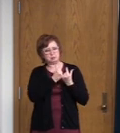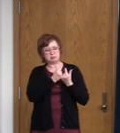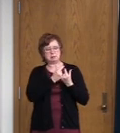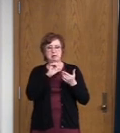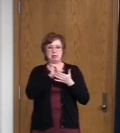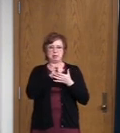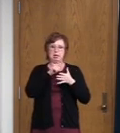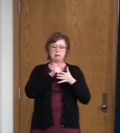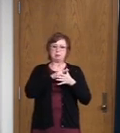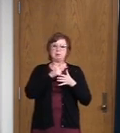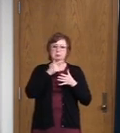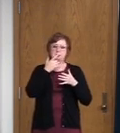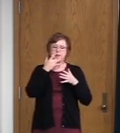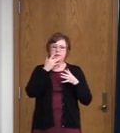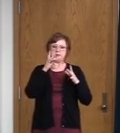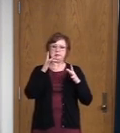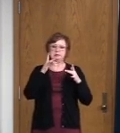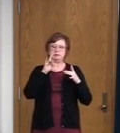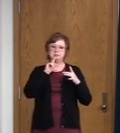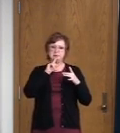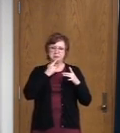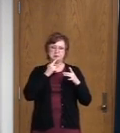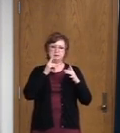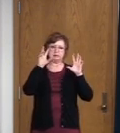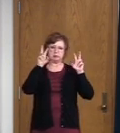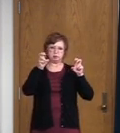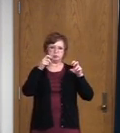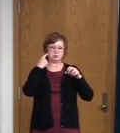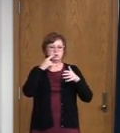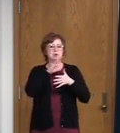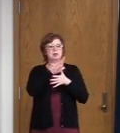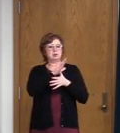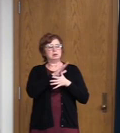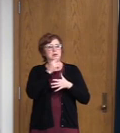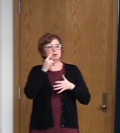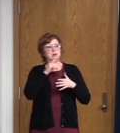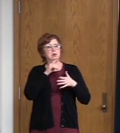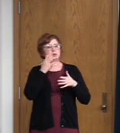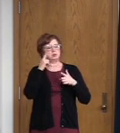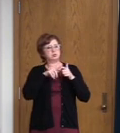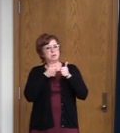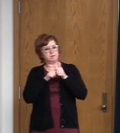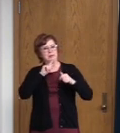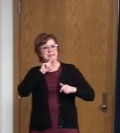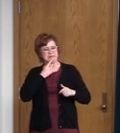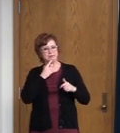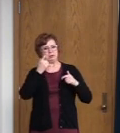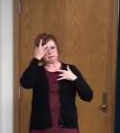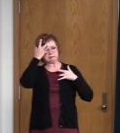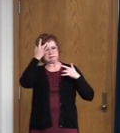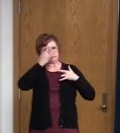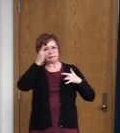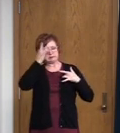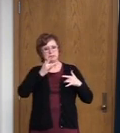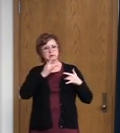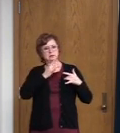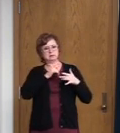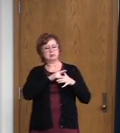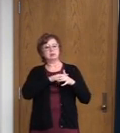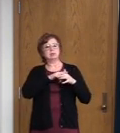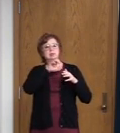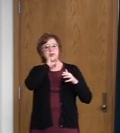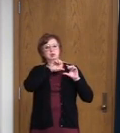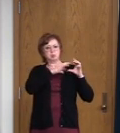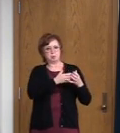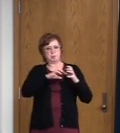in determining severe outcomes from COVID-19. So our mass vaccination will be done by age,